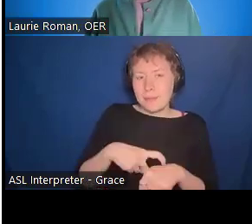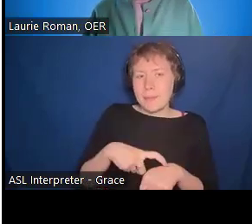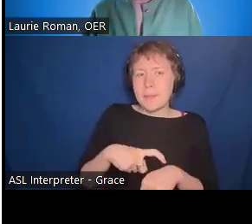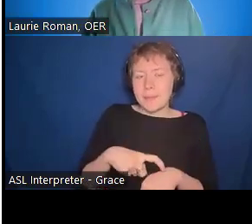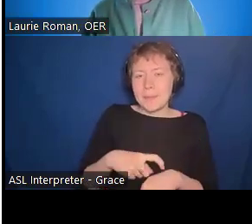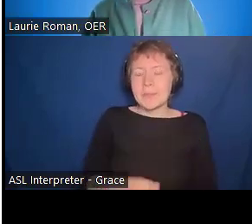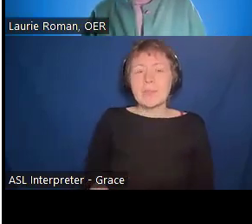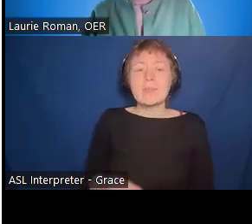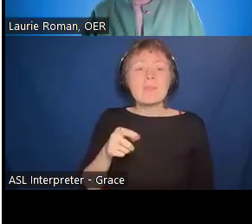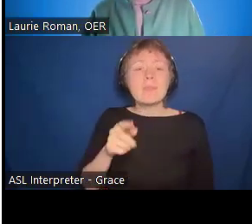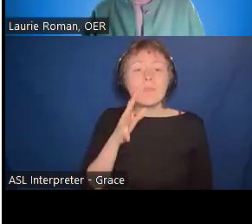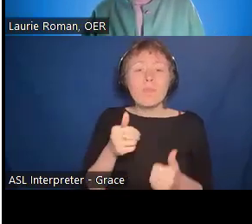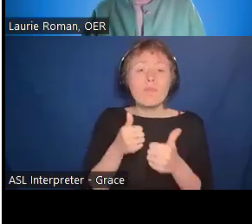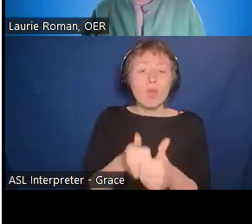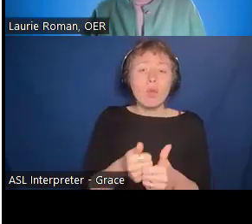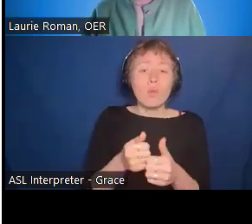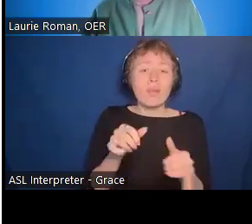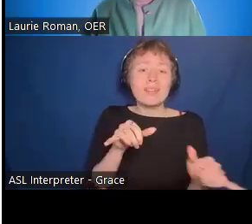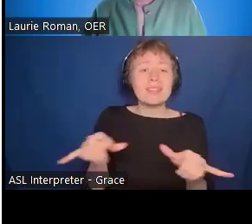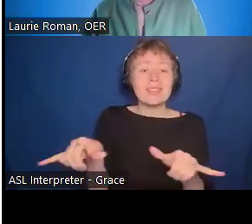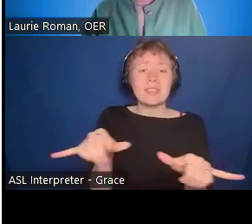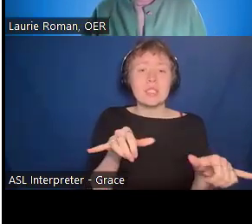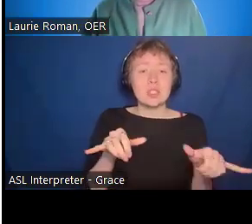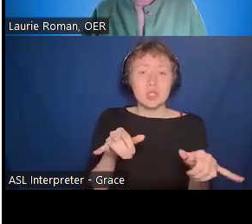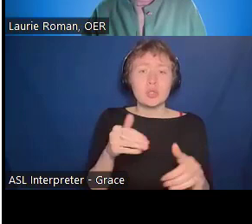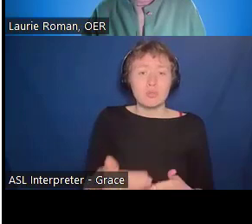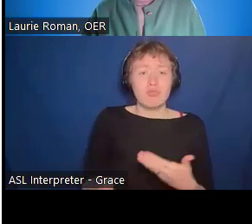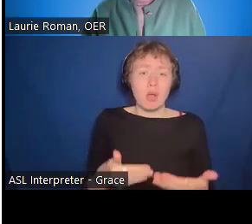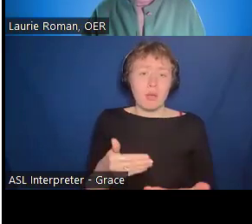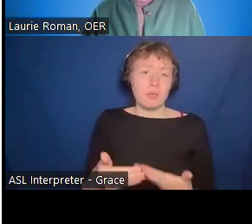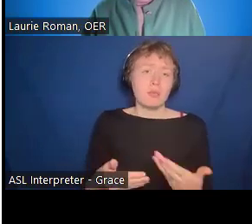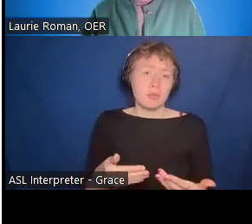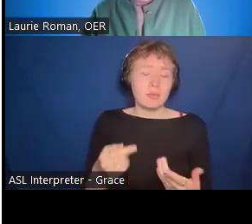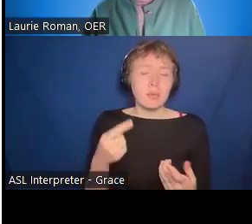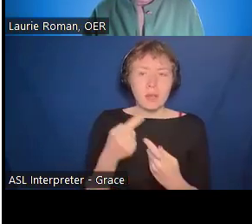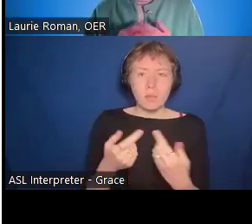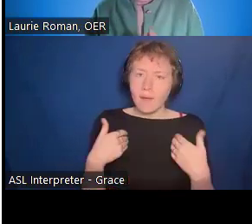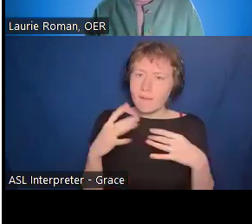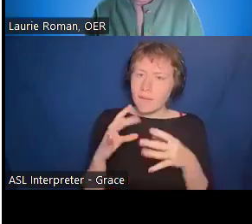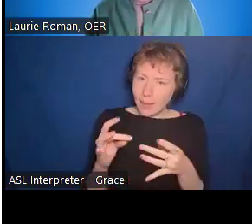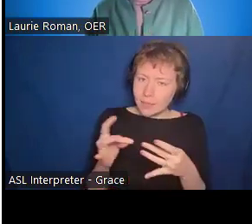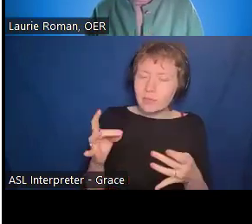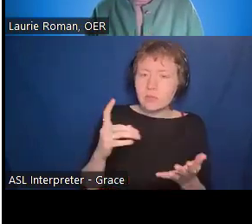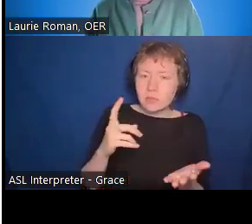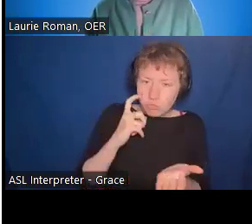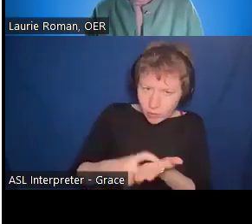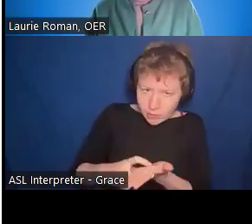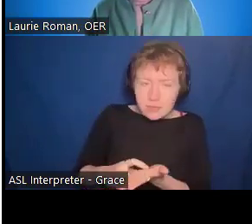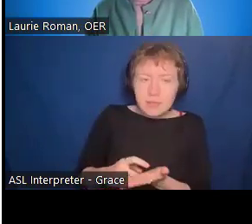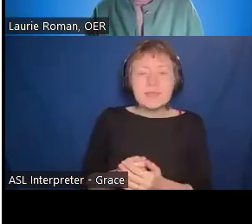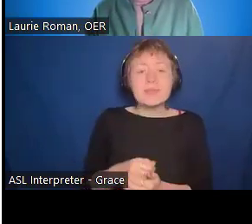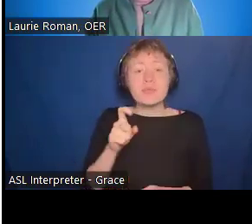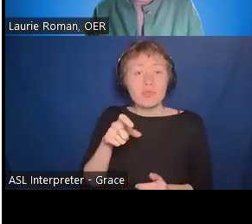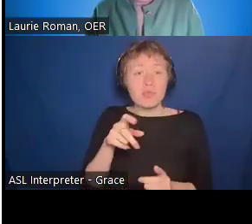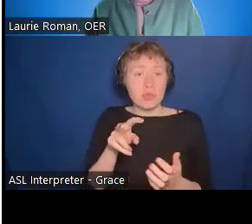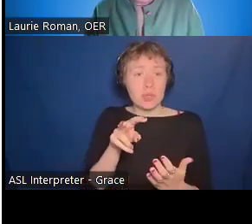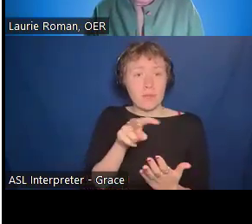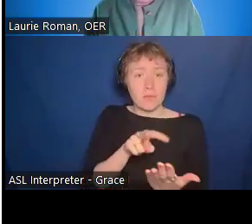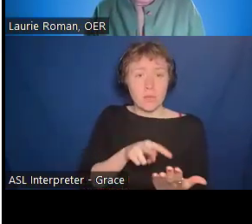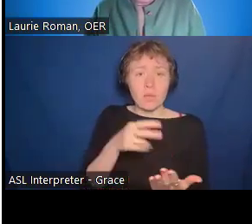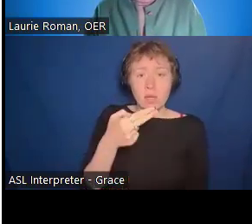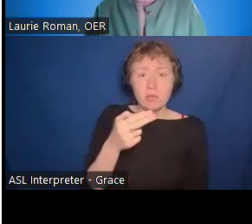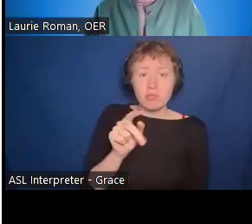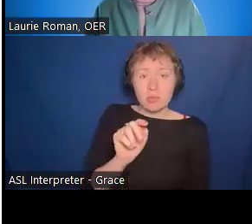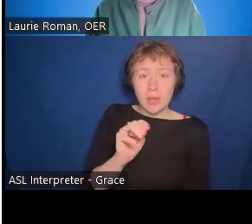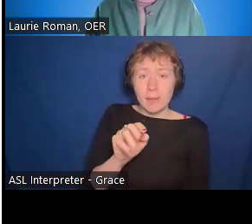follow the standard iterative process until we have all the comments that are addressed. You should view the HTML after all of the track